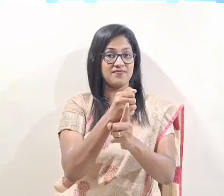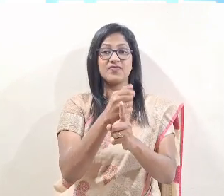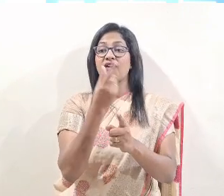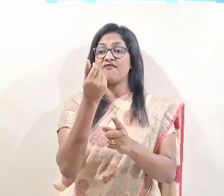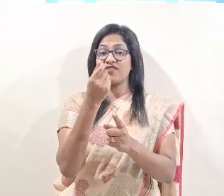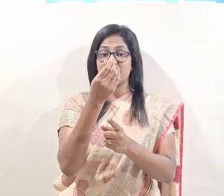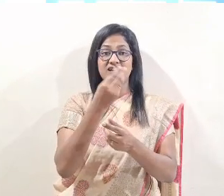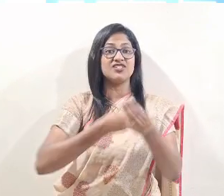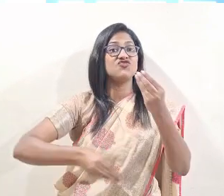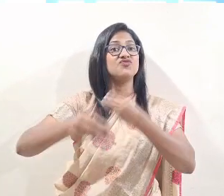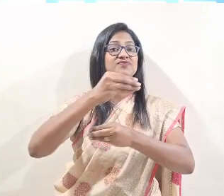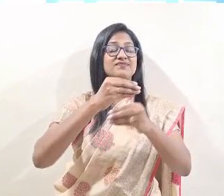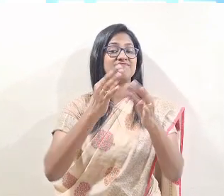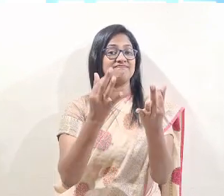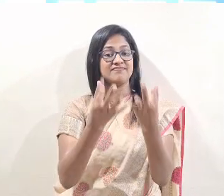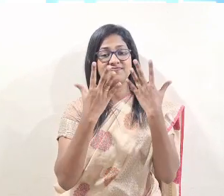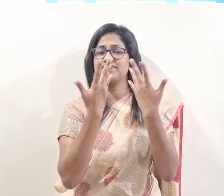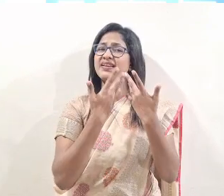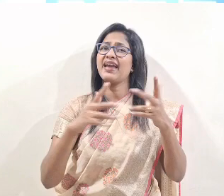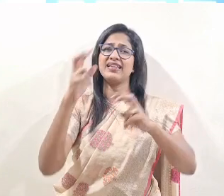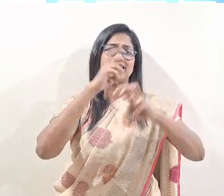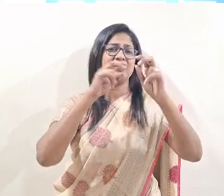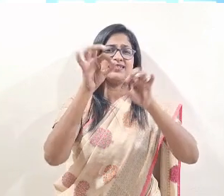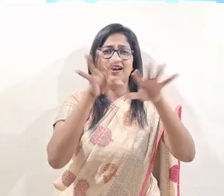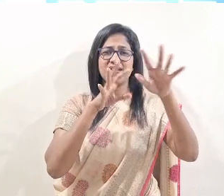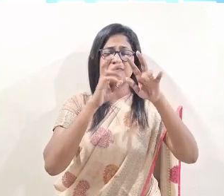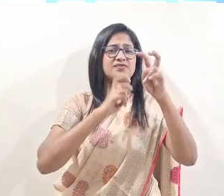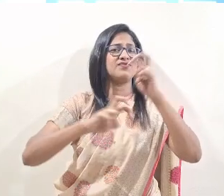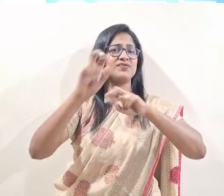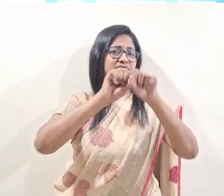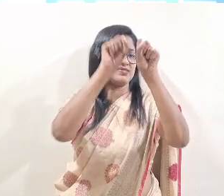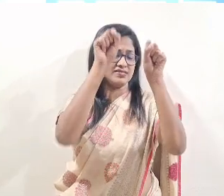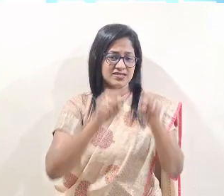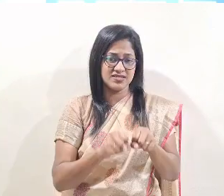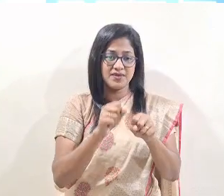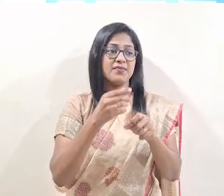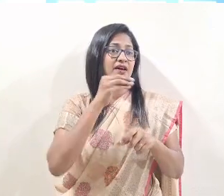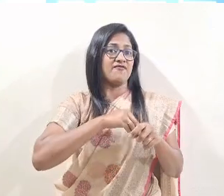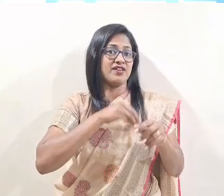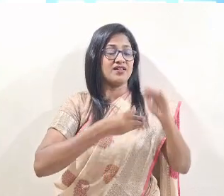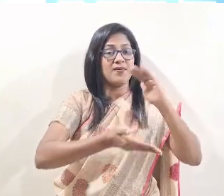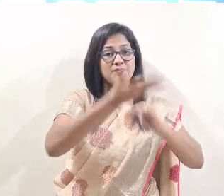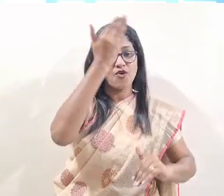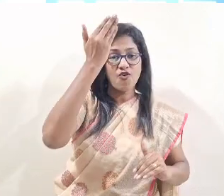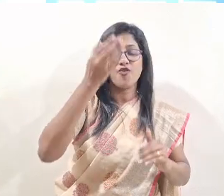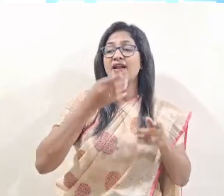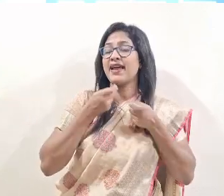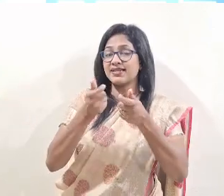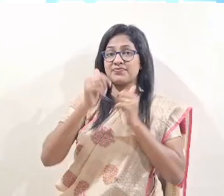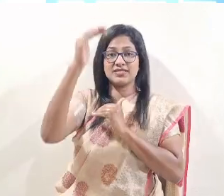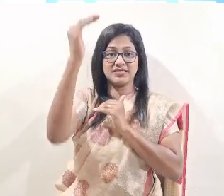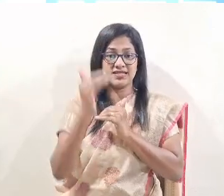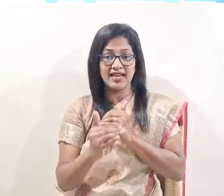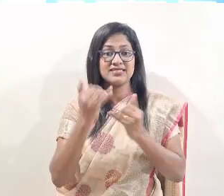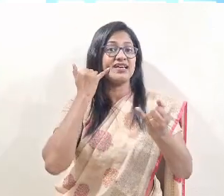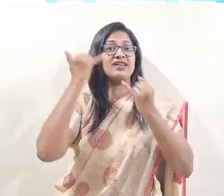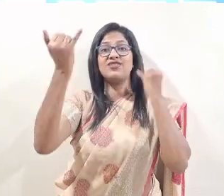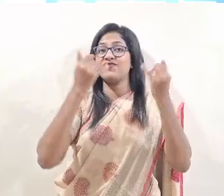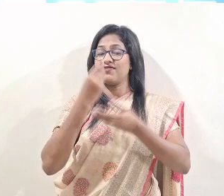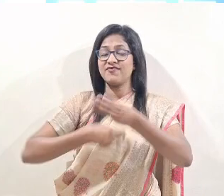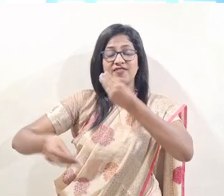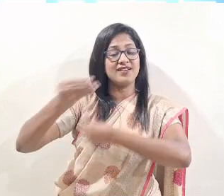financial resilience of any urban transport systems. Increasing revenues, decreasing costs, having innovative